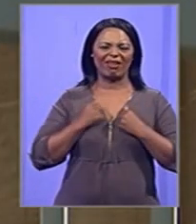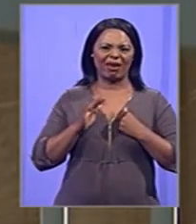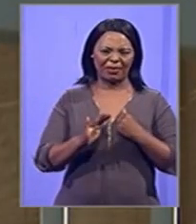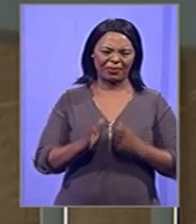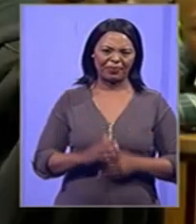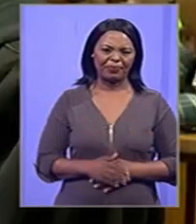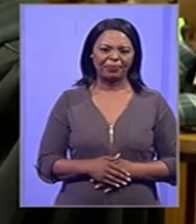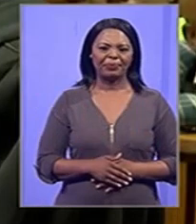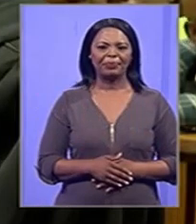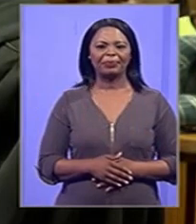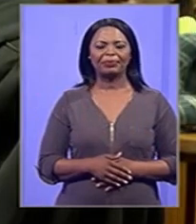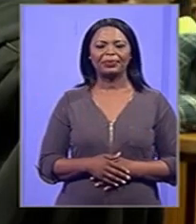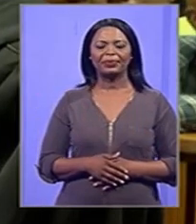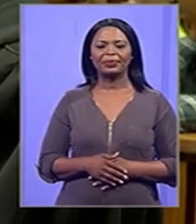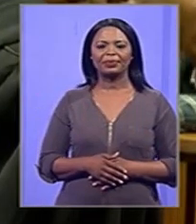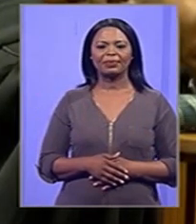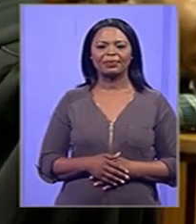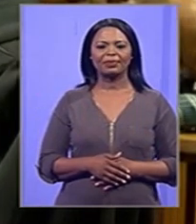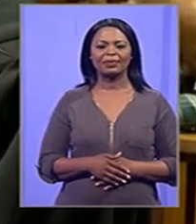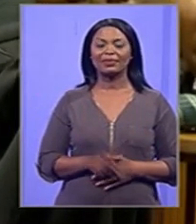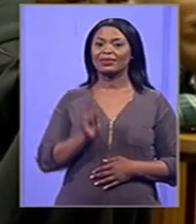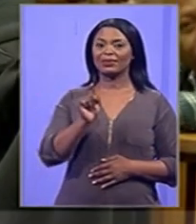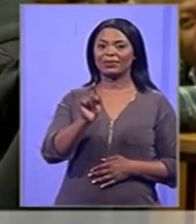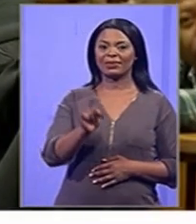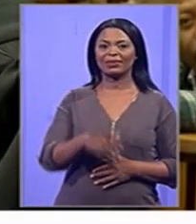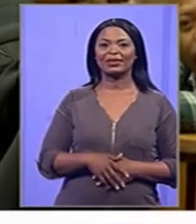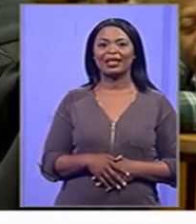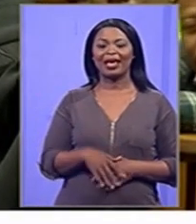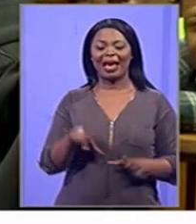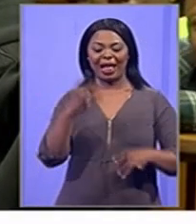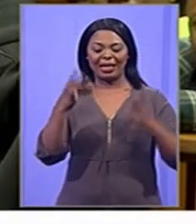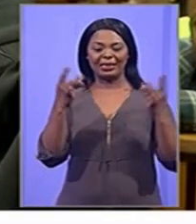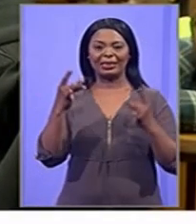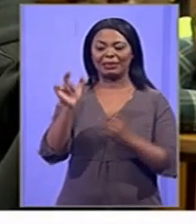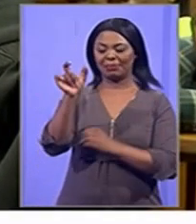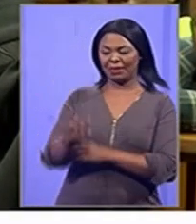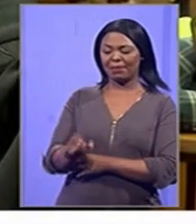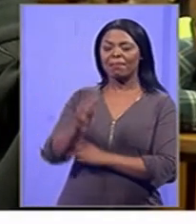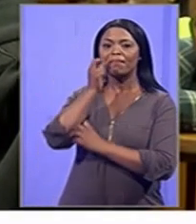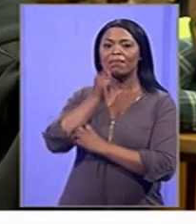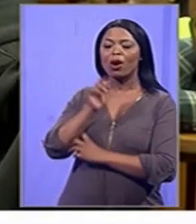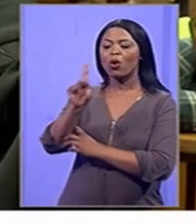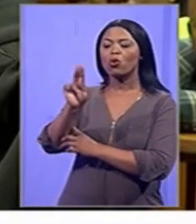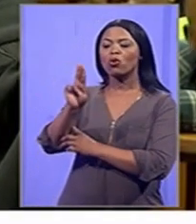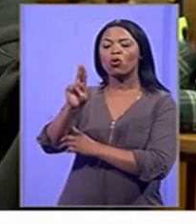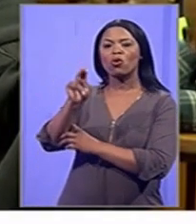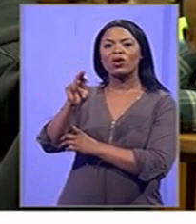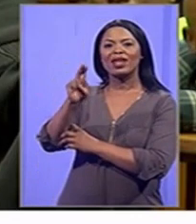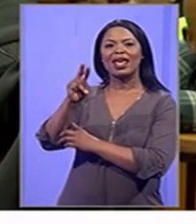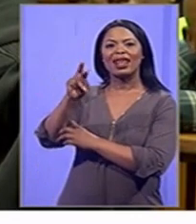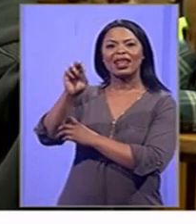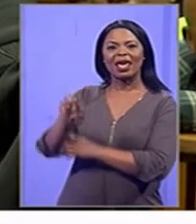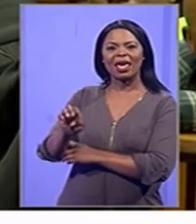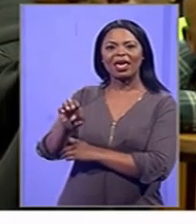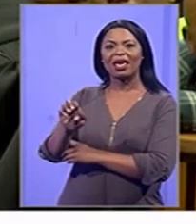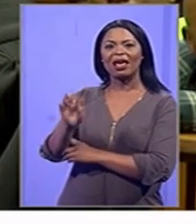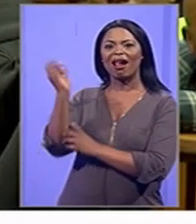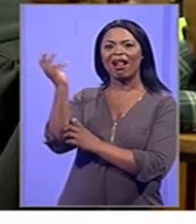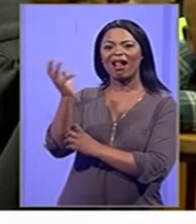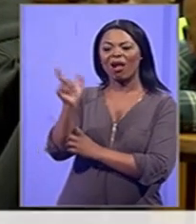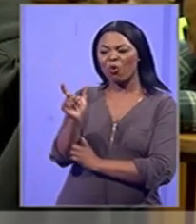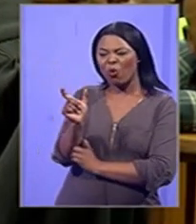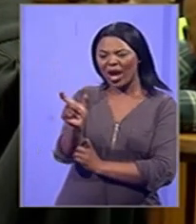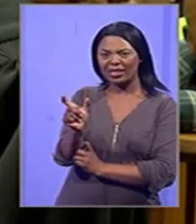its essentials, it's really an analysis of Mr. Kunene's words and whether or not it is cognizable in